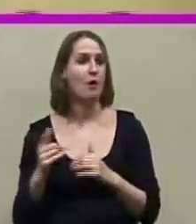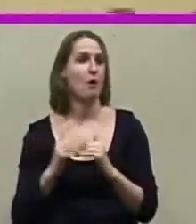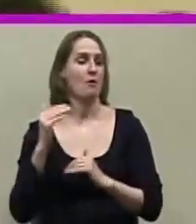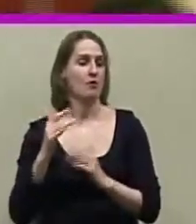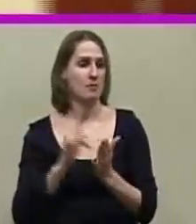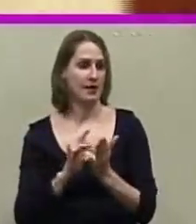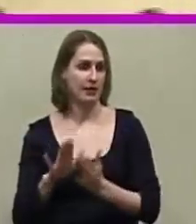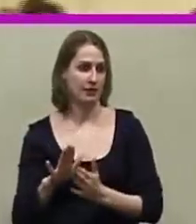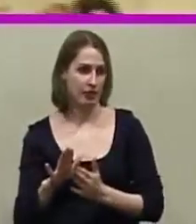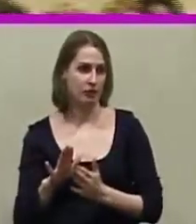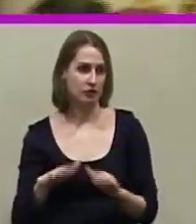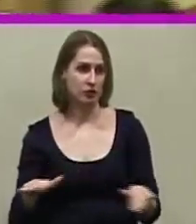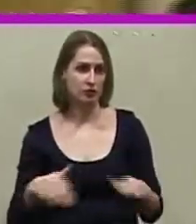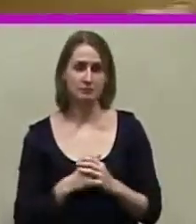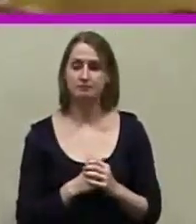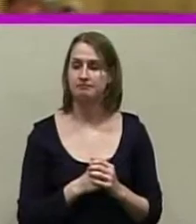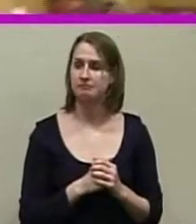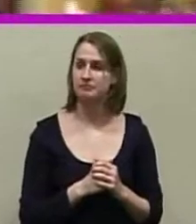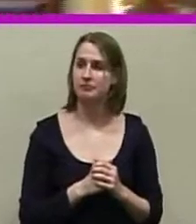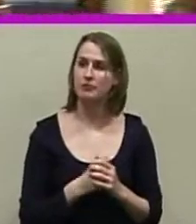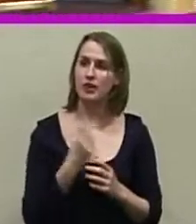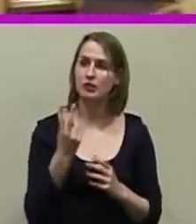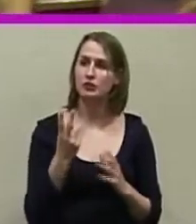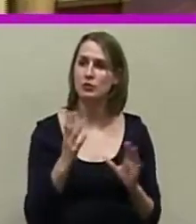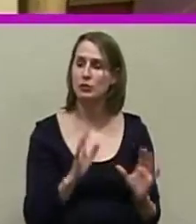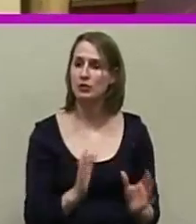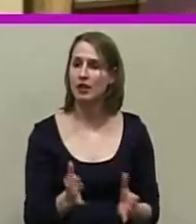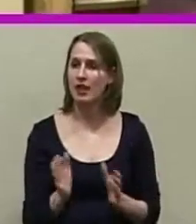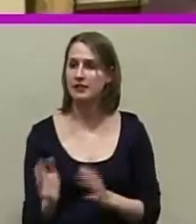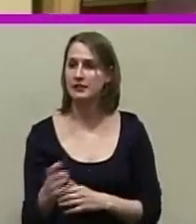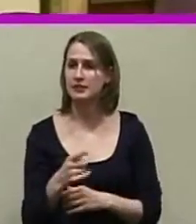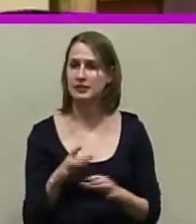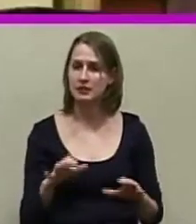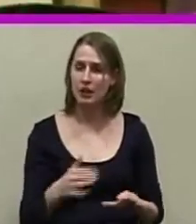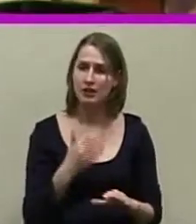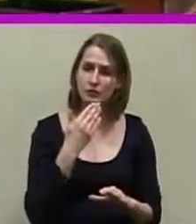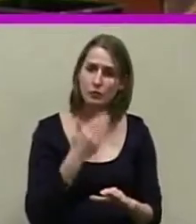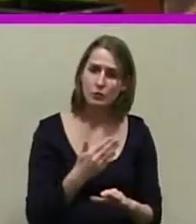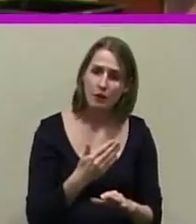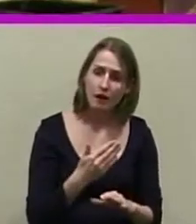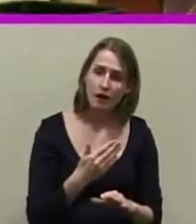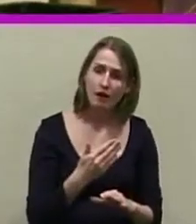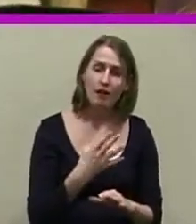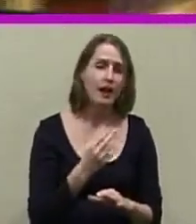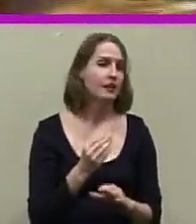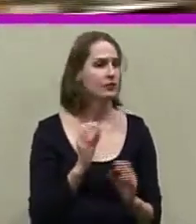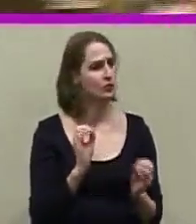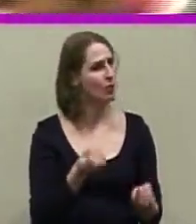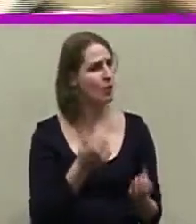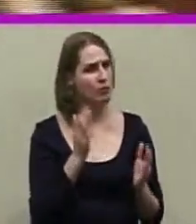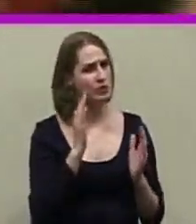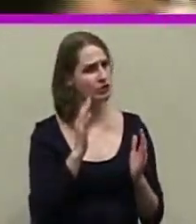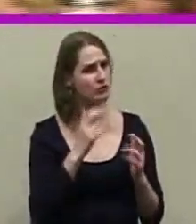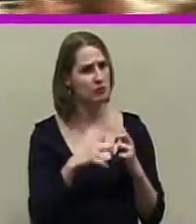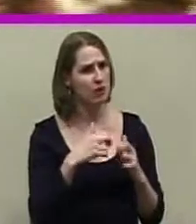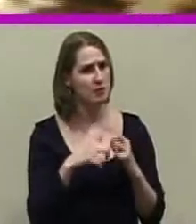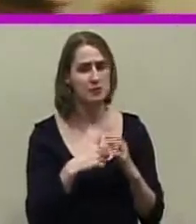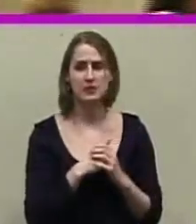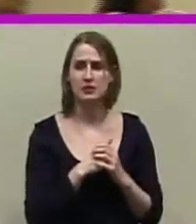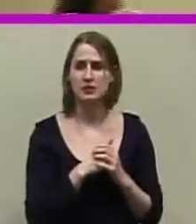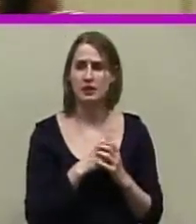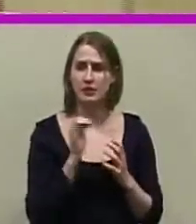The fact that he has 2 classes that he does well and he doesn't have any behavior. Okay. Yeah, why is that important? Well, because that's